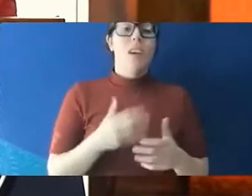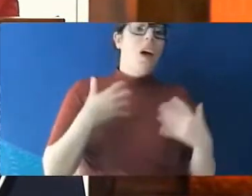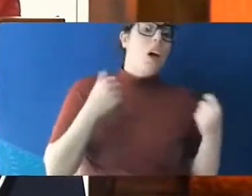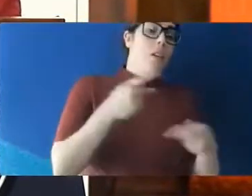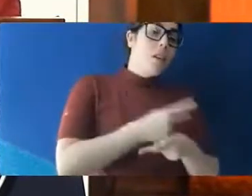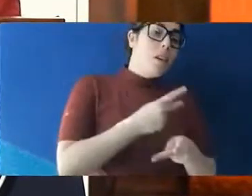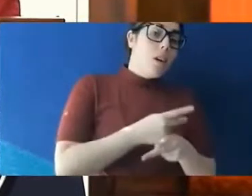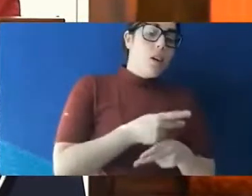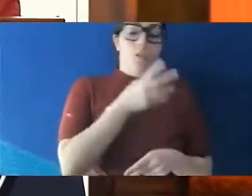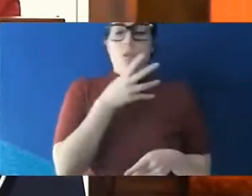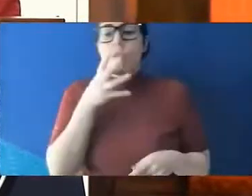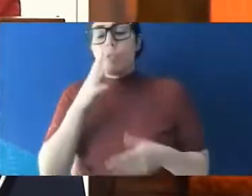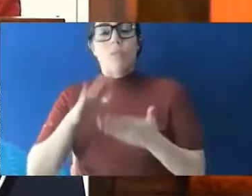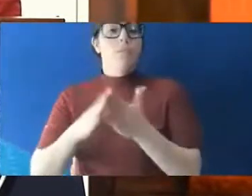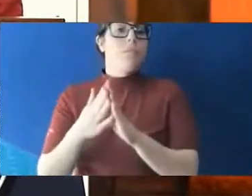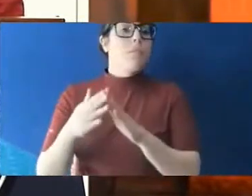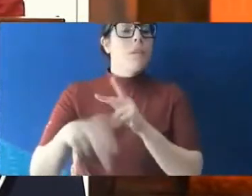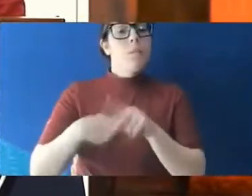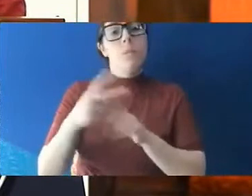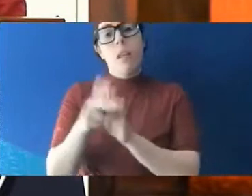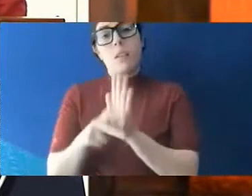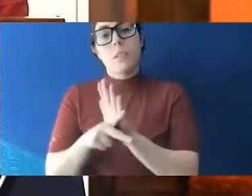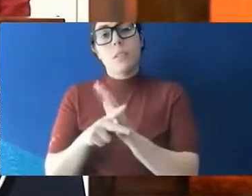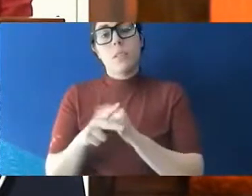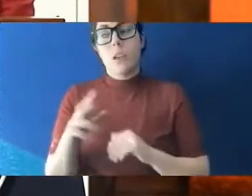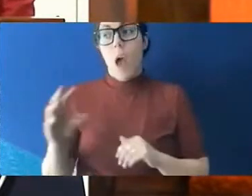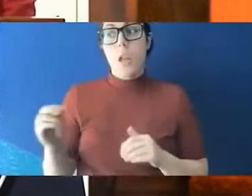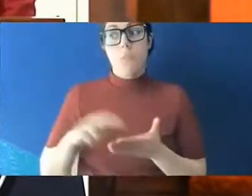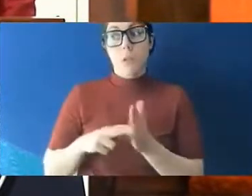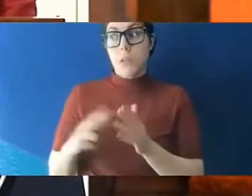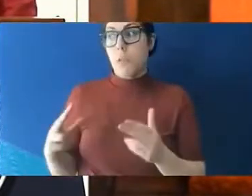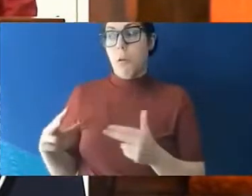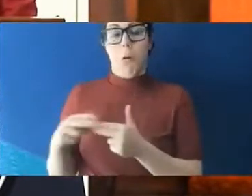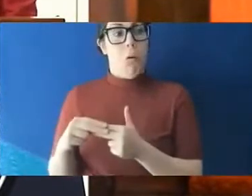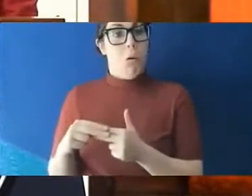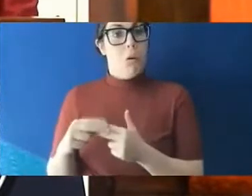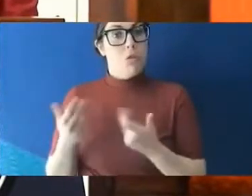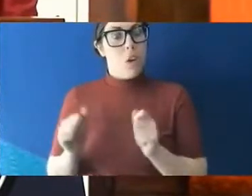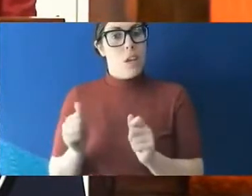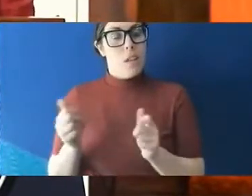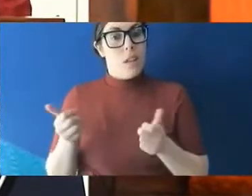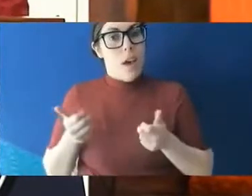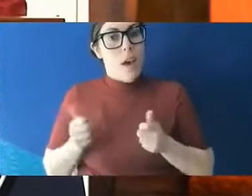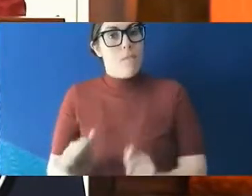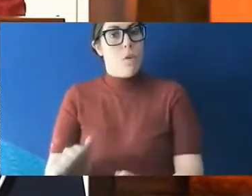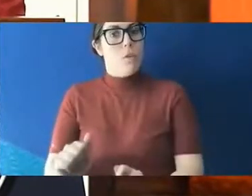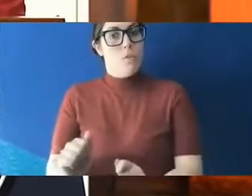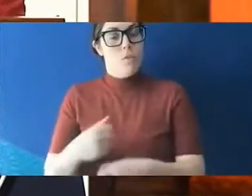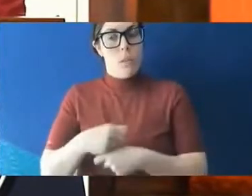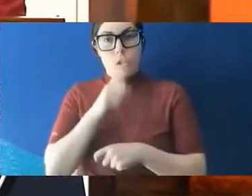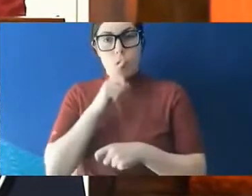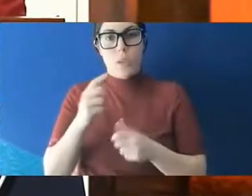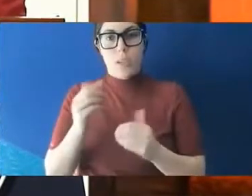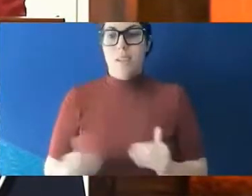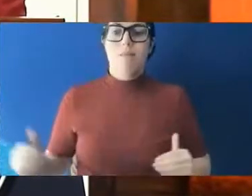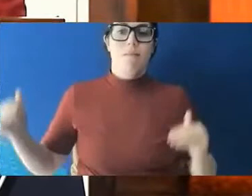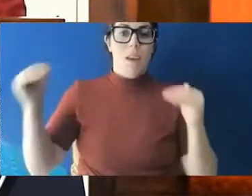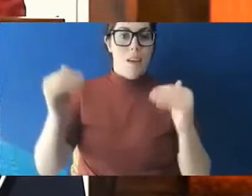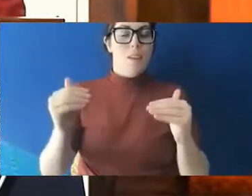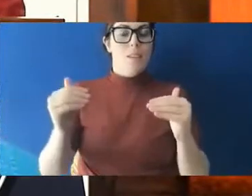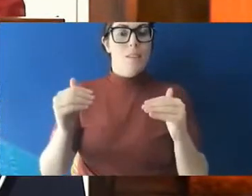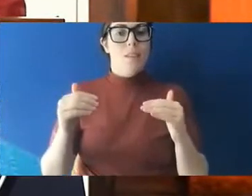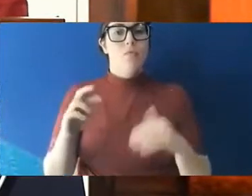urban policy, and that includes quarterbacking our efforts to advance racial equity and economic